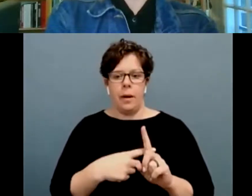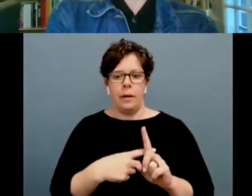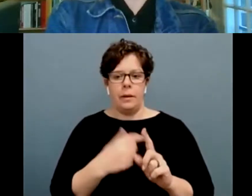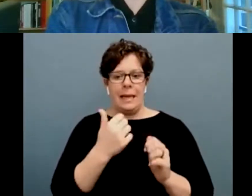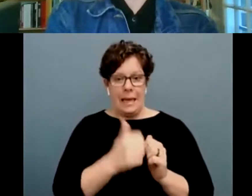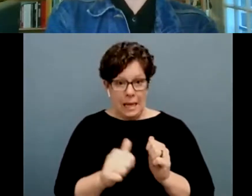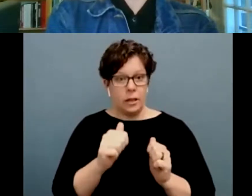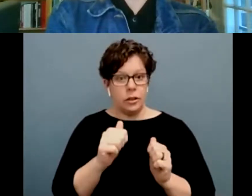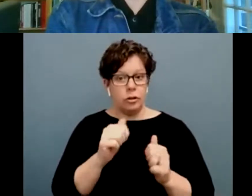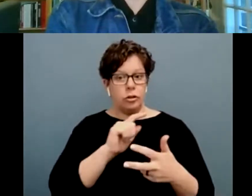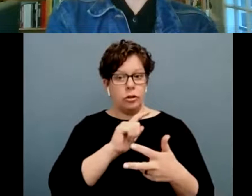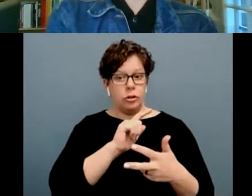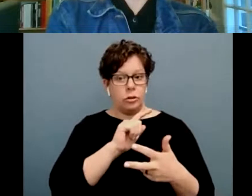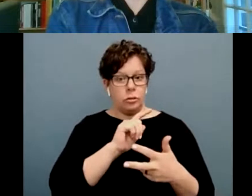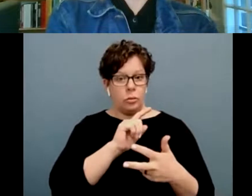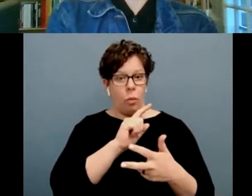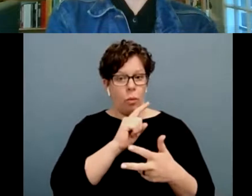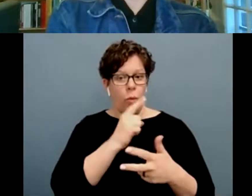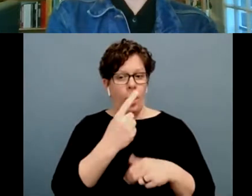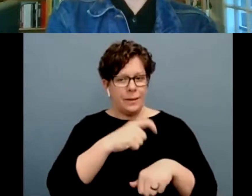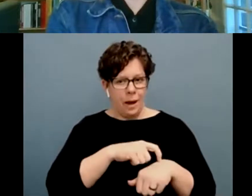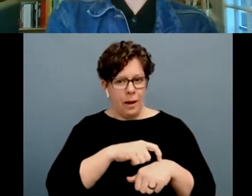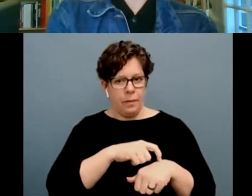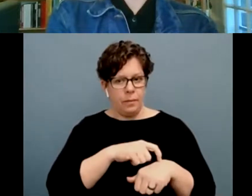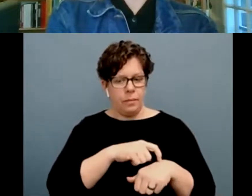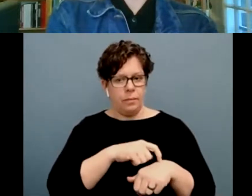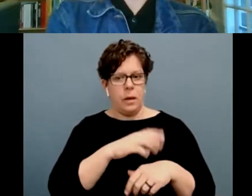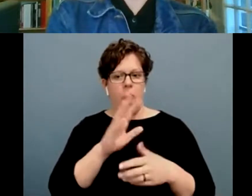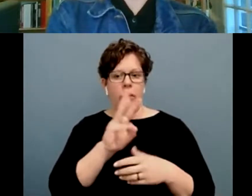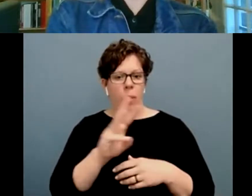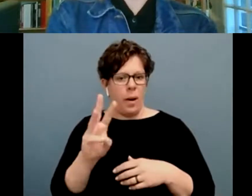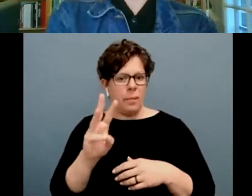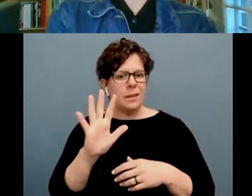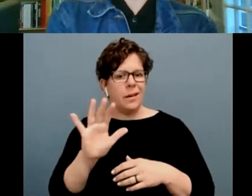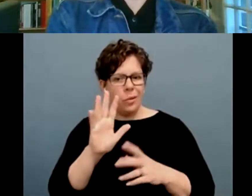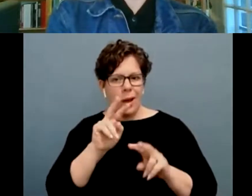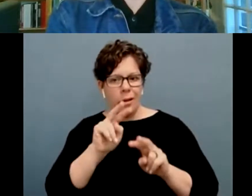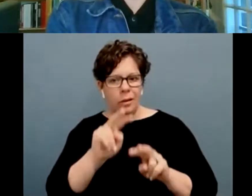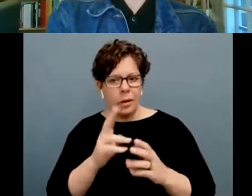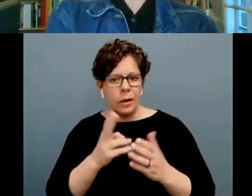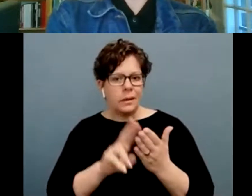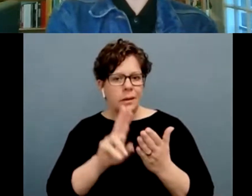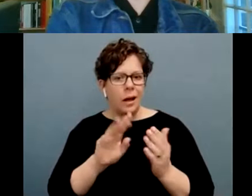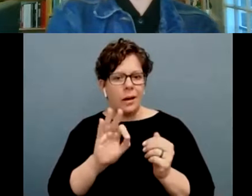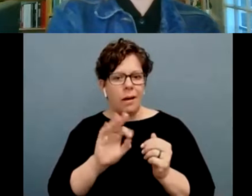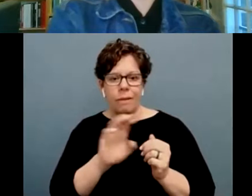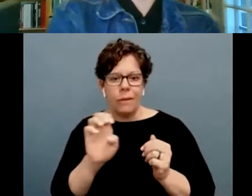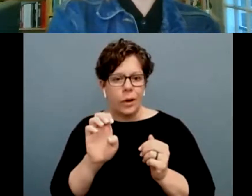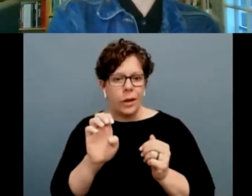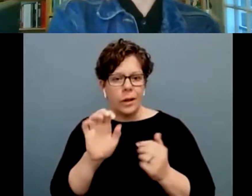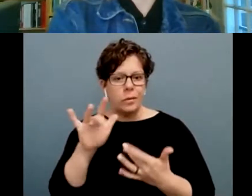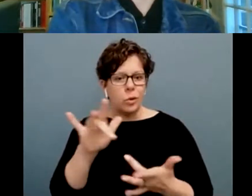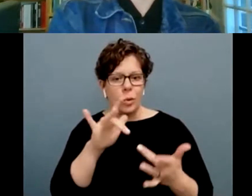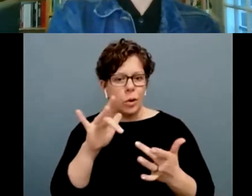these tours once. So those are all on our website. I highly recommend that you check it out. You can sign up for them. They're free and they're really fun.